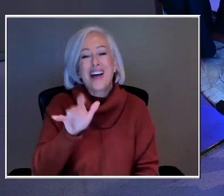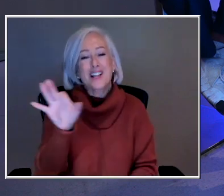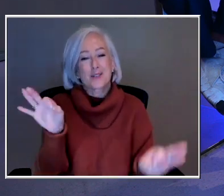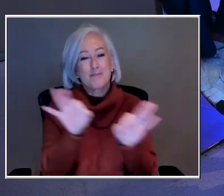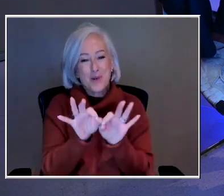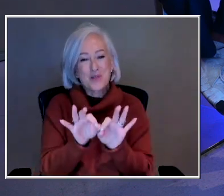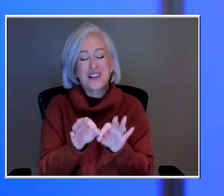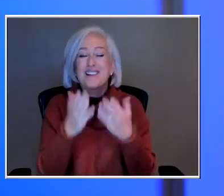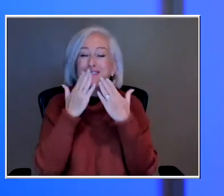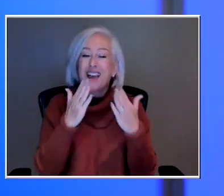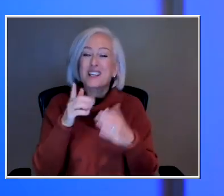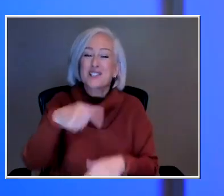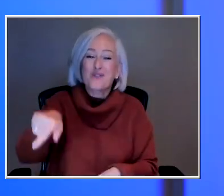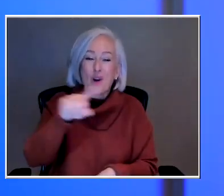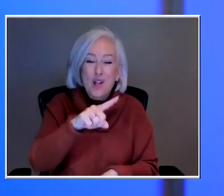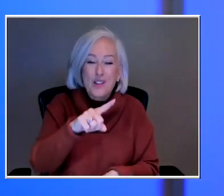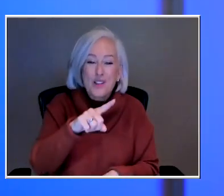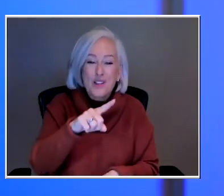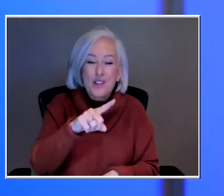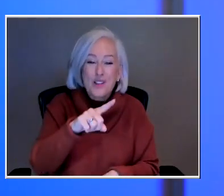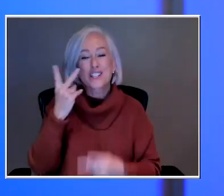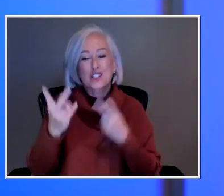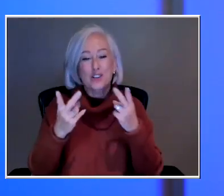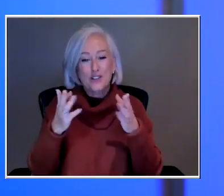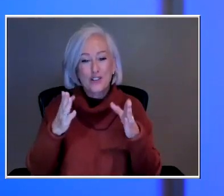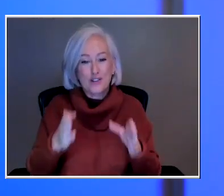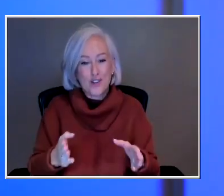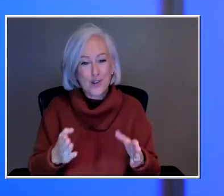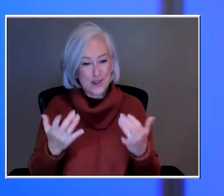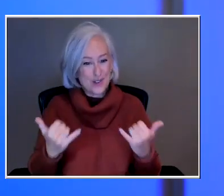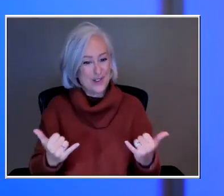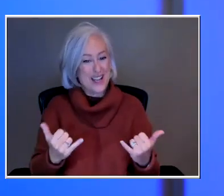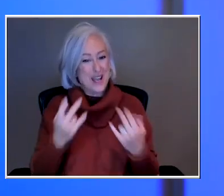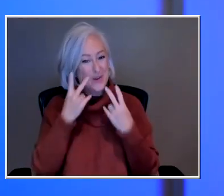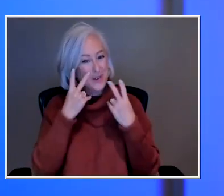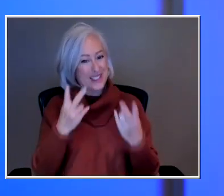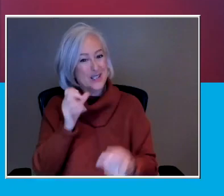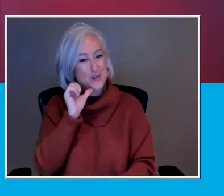to all of our guests. Thanks to our viewers for being with us today. We'll see you back here tomorrow at 8.